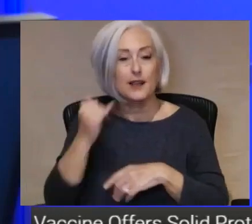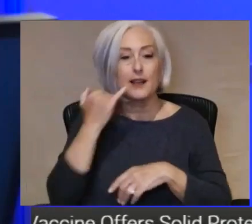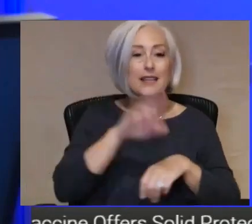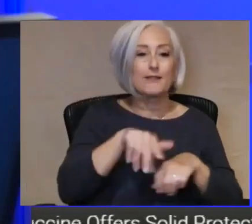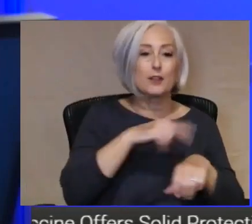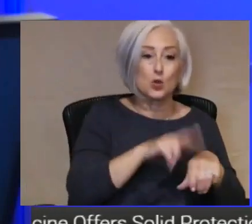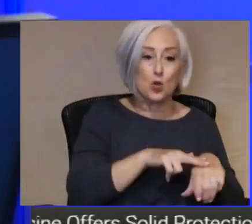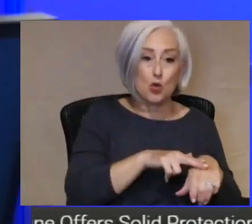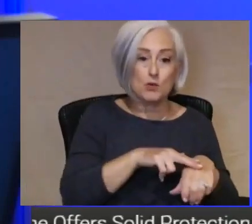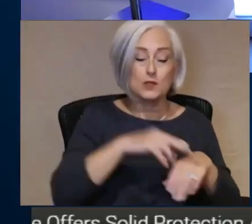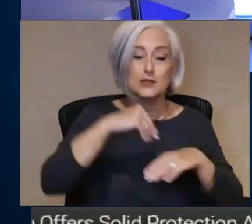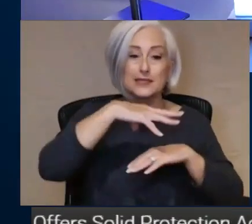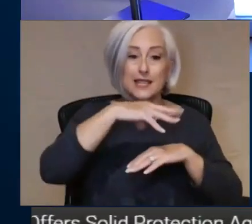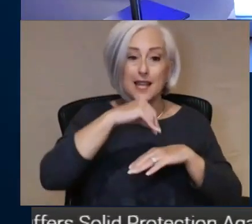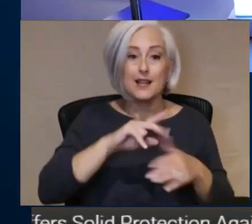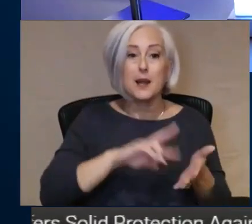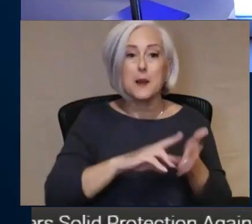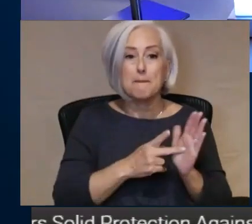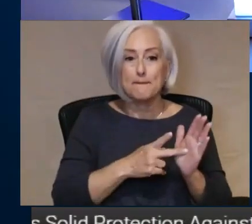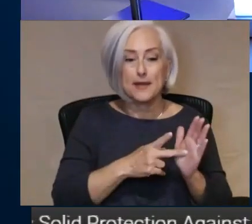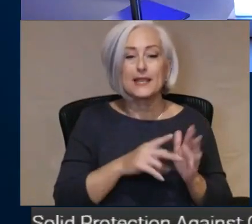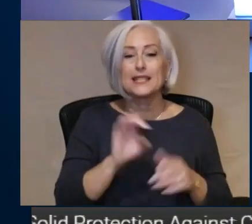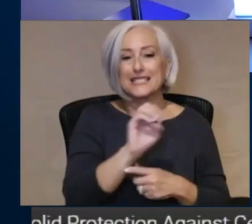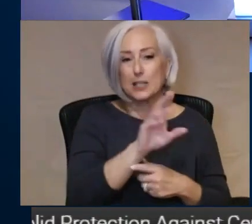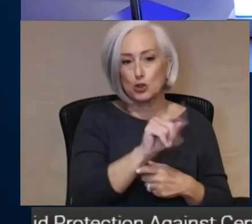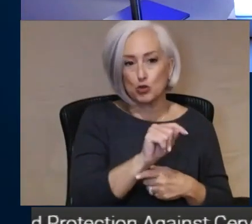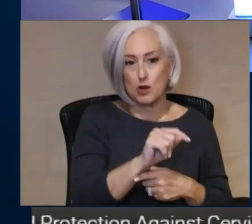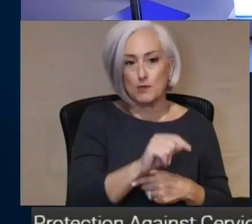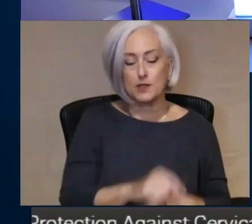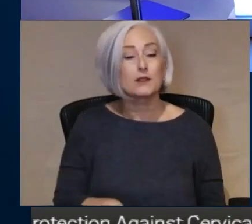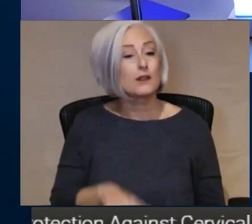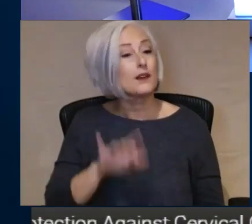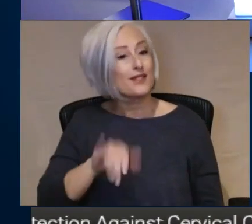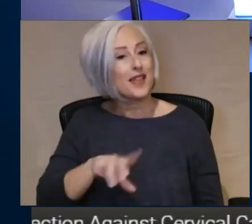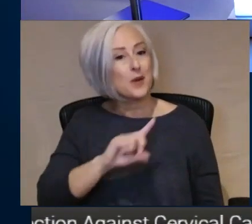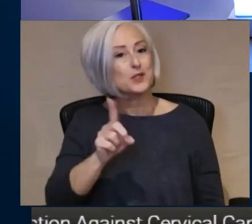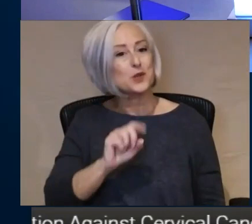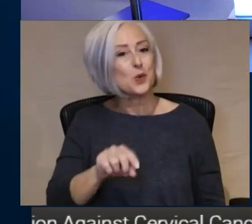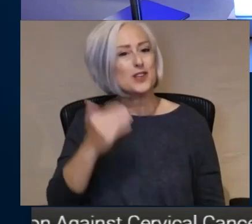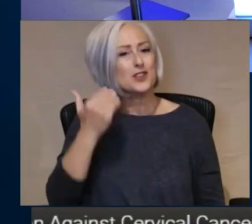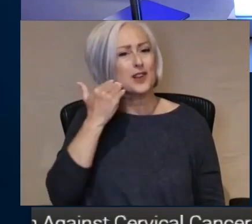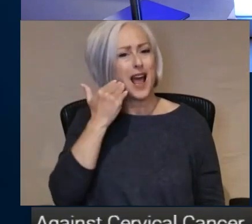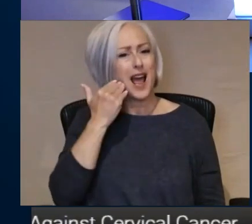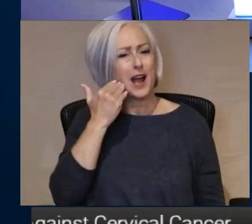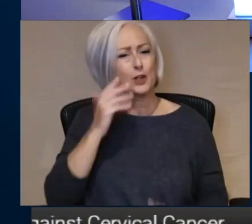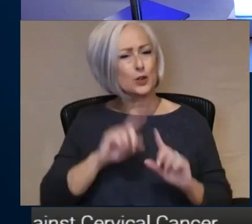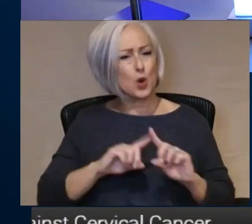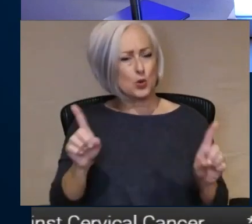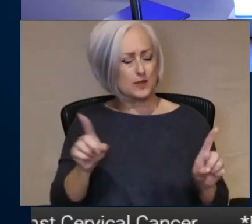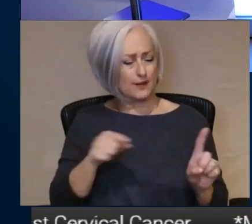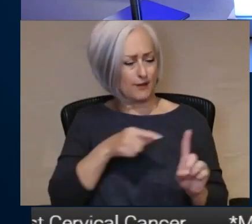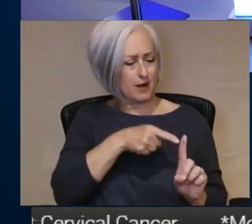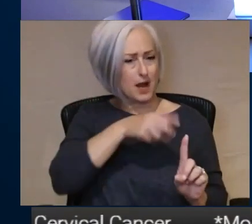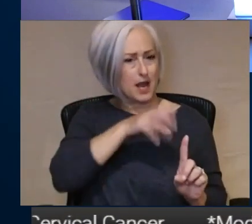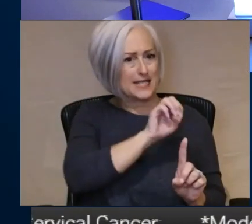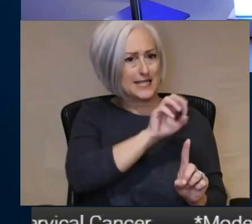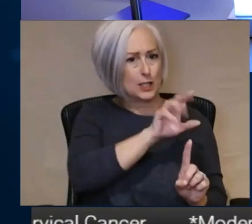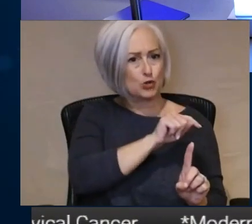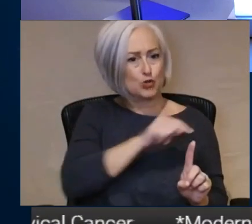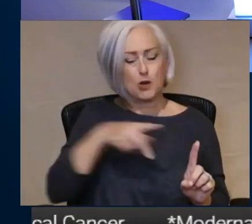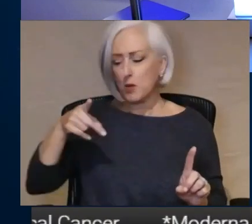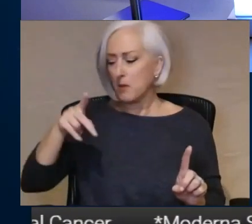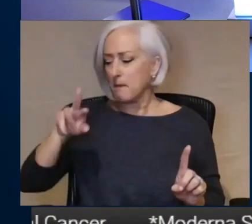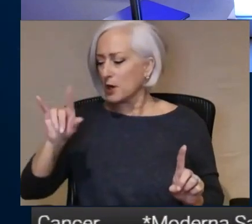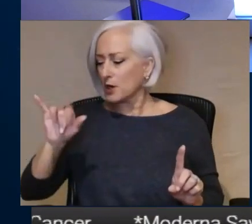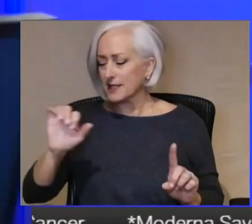tremors. Okay, so that was the question, too, on how you tell the difference between Parkinson's and essential tremor.